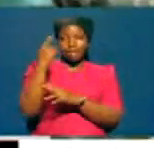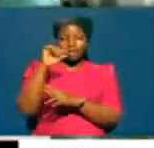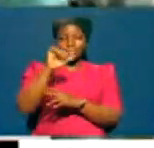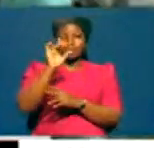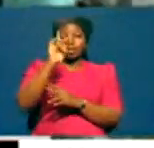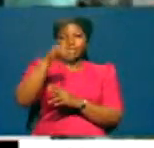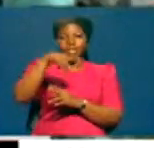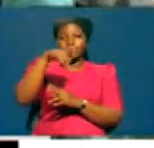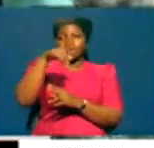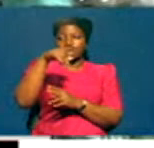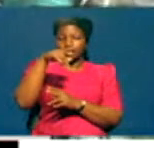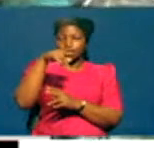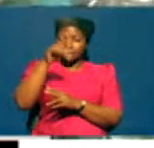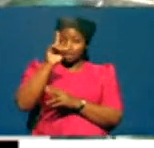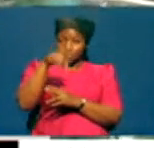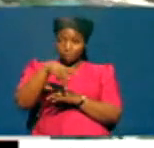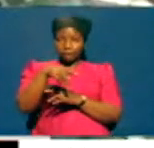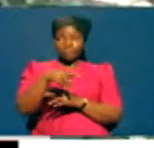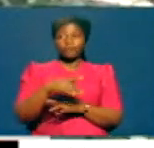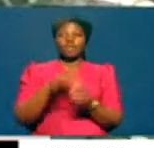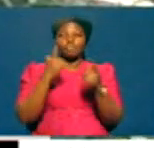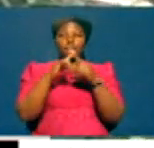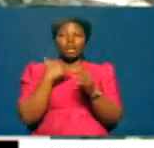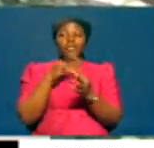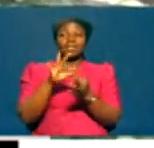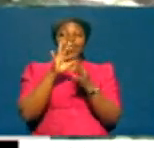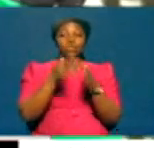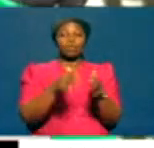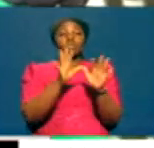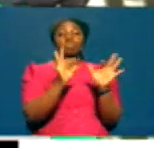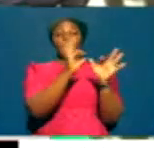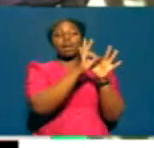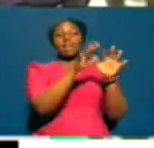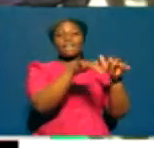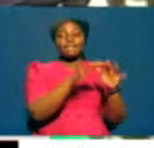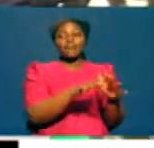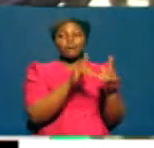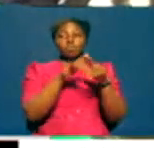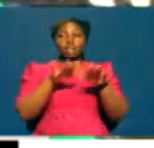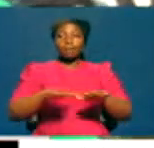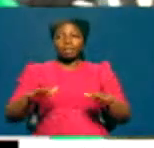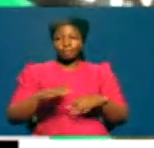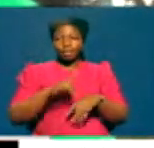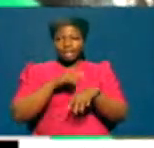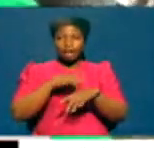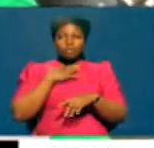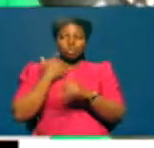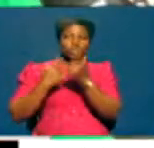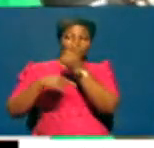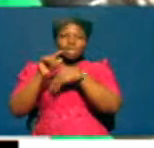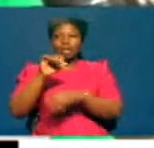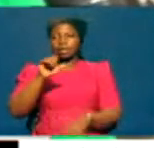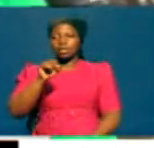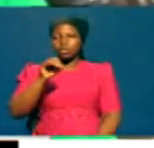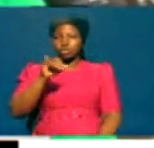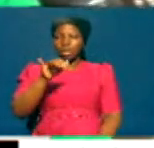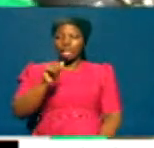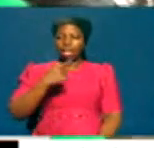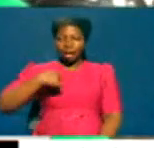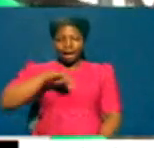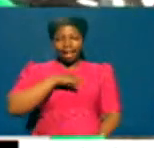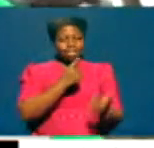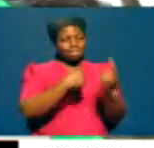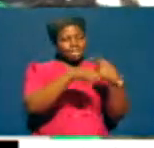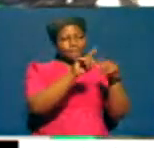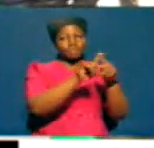product. Still, there seems to be a unique way to connect farmers to market. Now, when we want to sell soya, we sell as a team or we sell